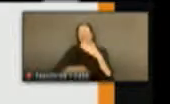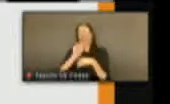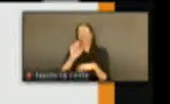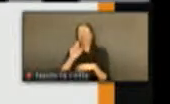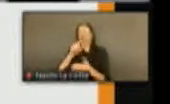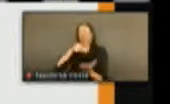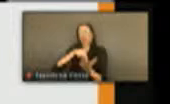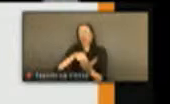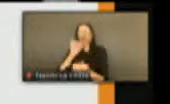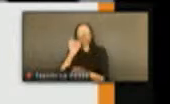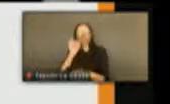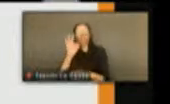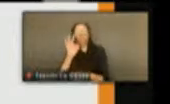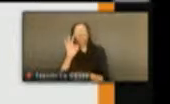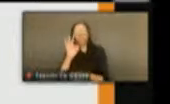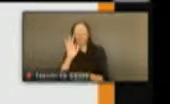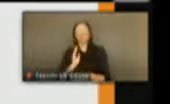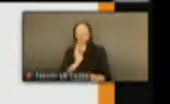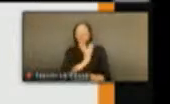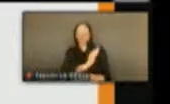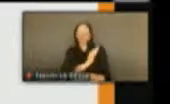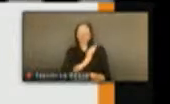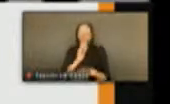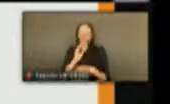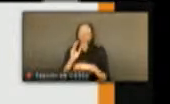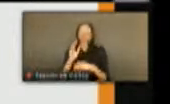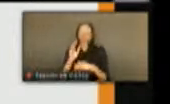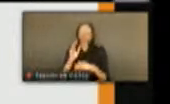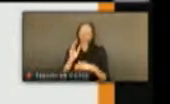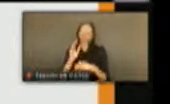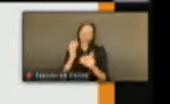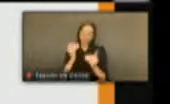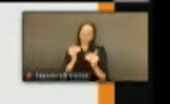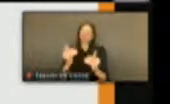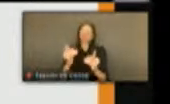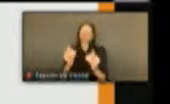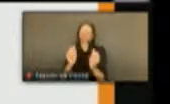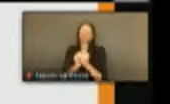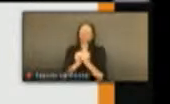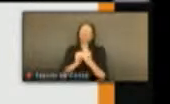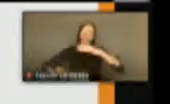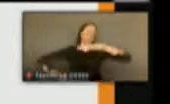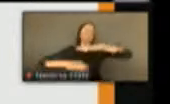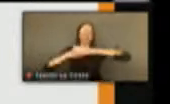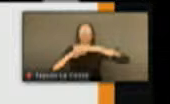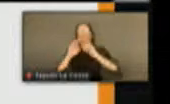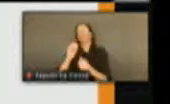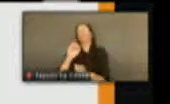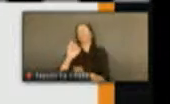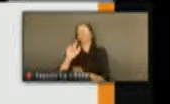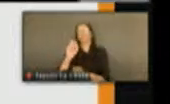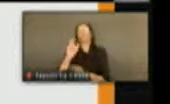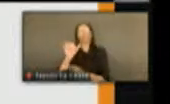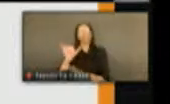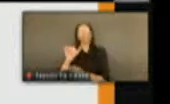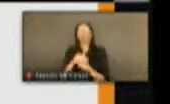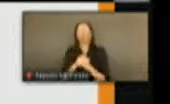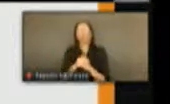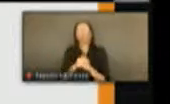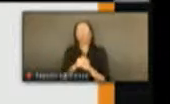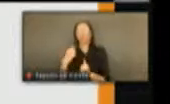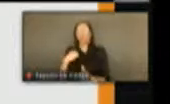millage rate. In addition, the county schedules additional community meetings to discuss the proposed